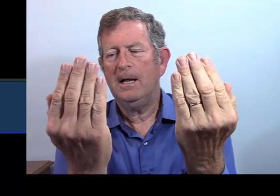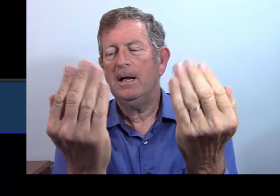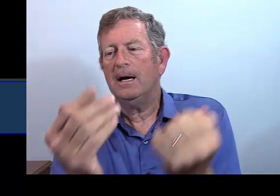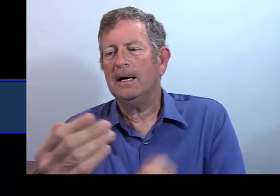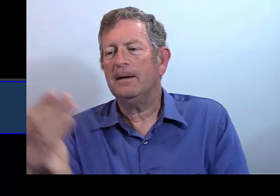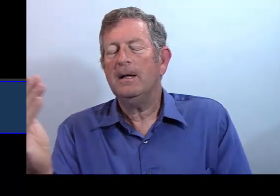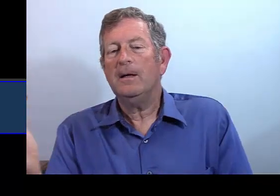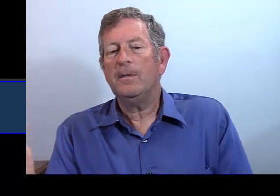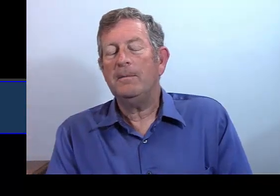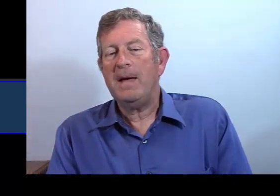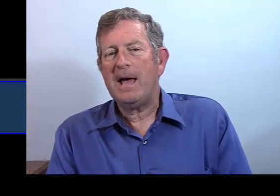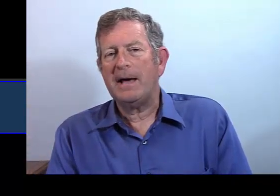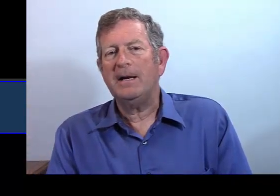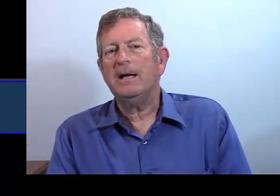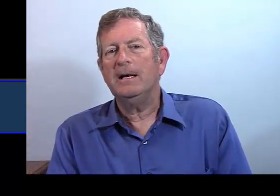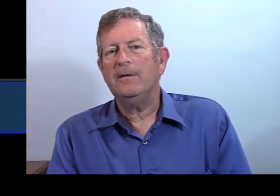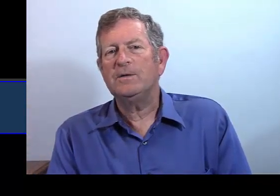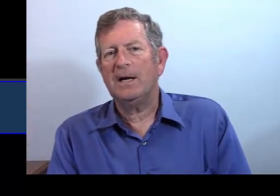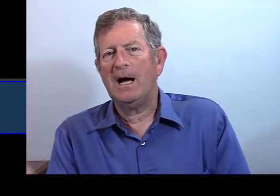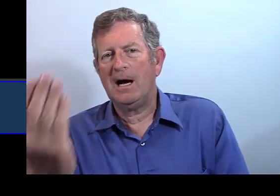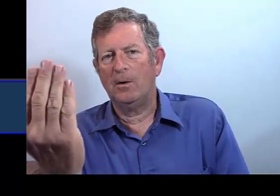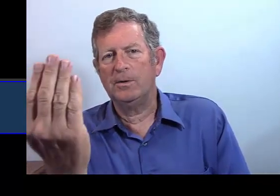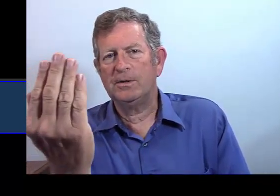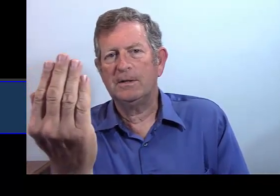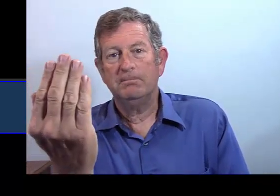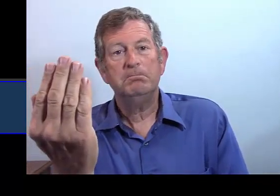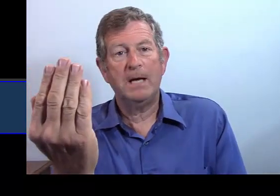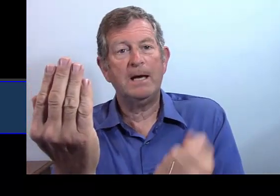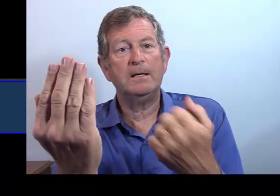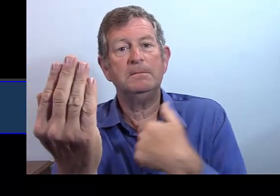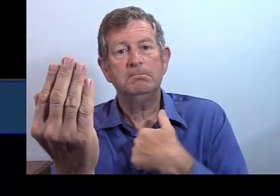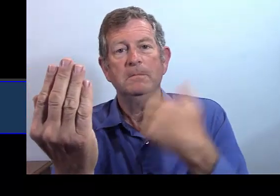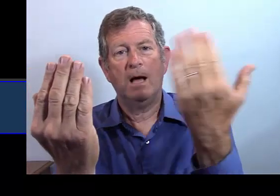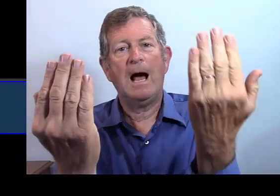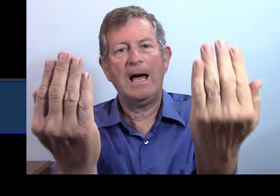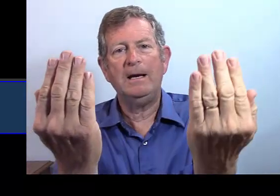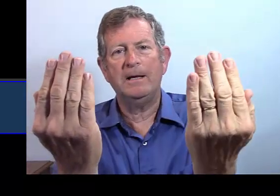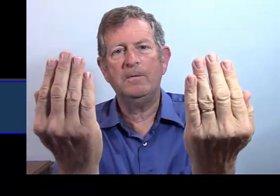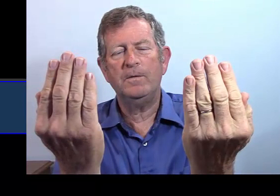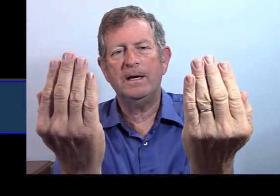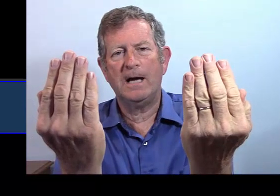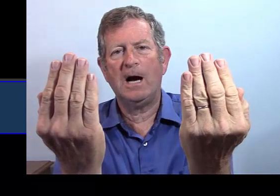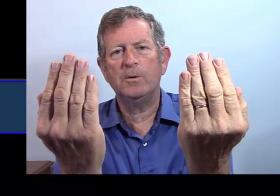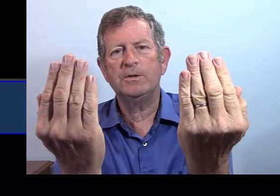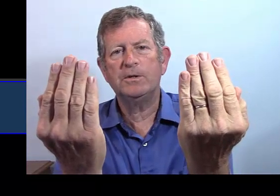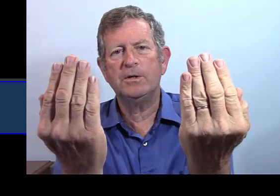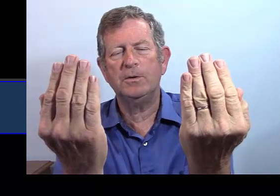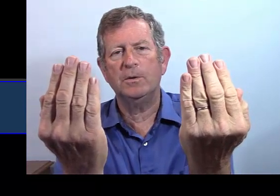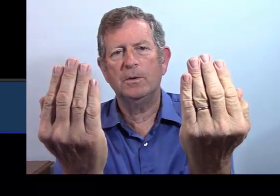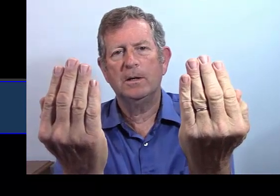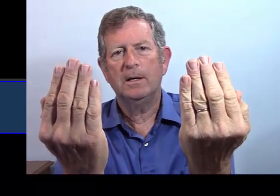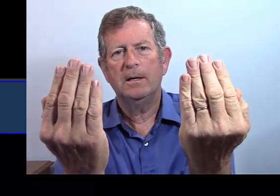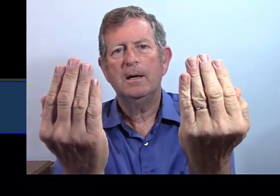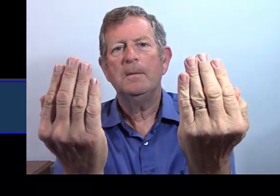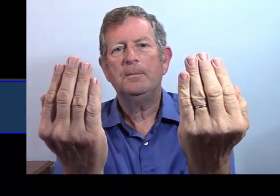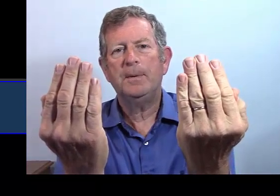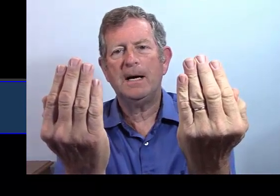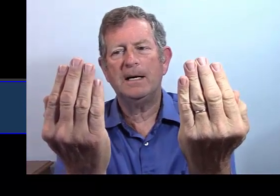right? The man lives in a house, and I live in a house